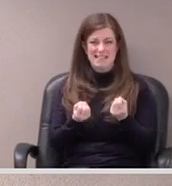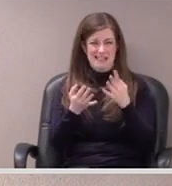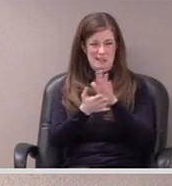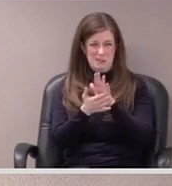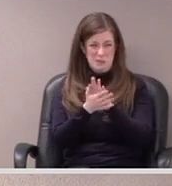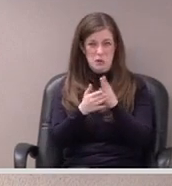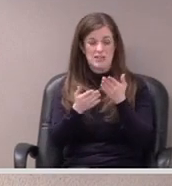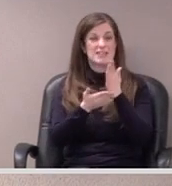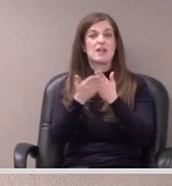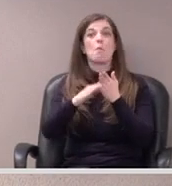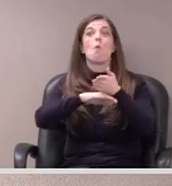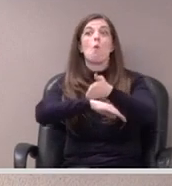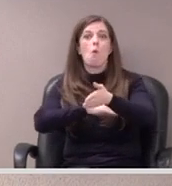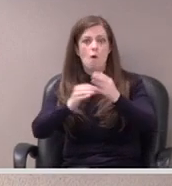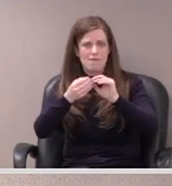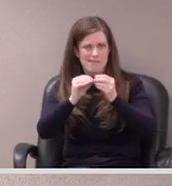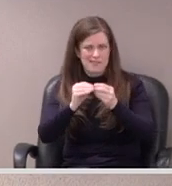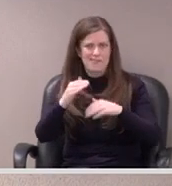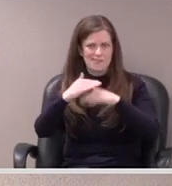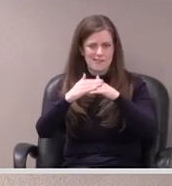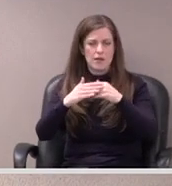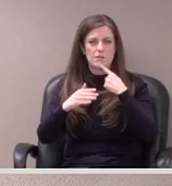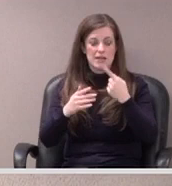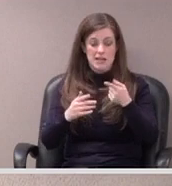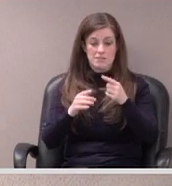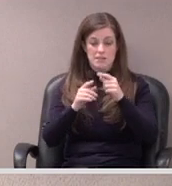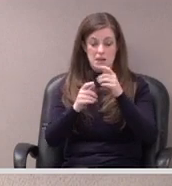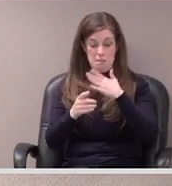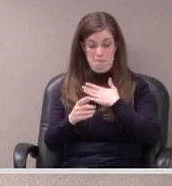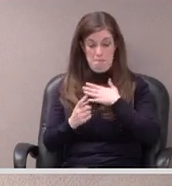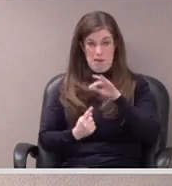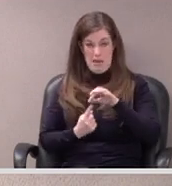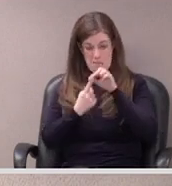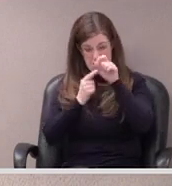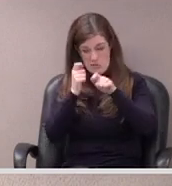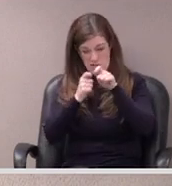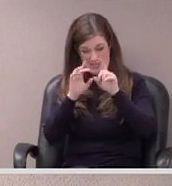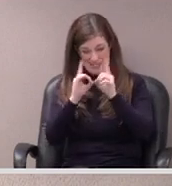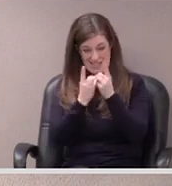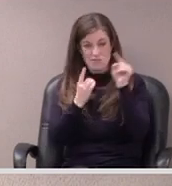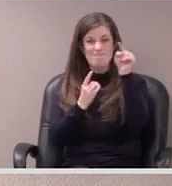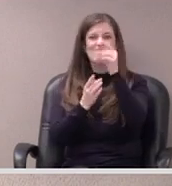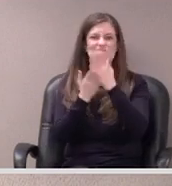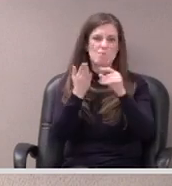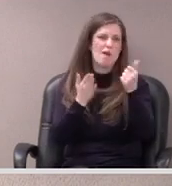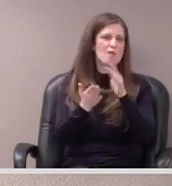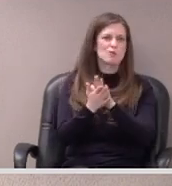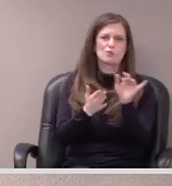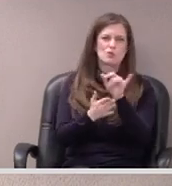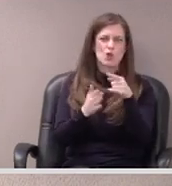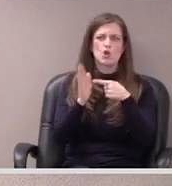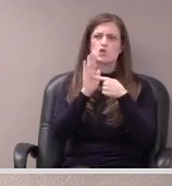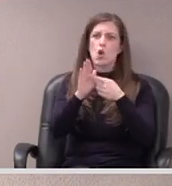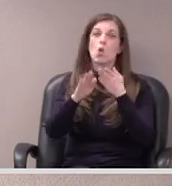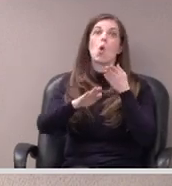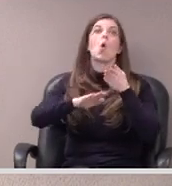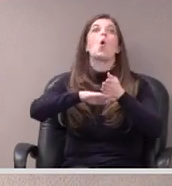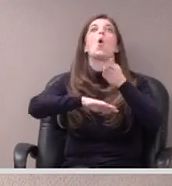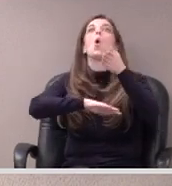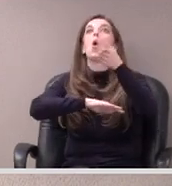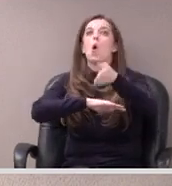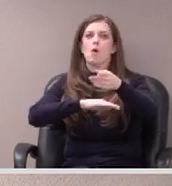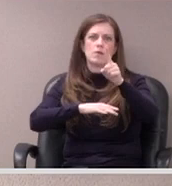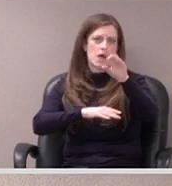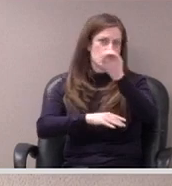schools, and great many of schools in my particular district and others as well, show that they're well over,